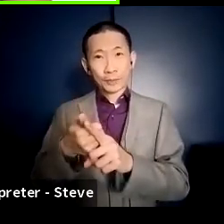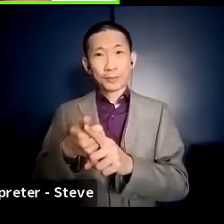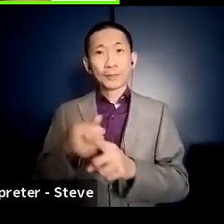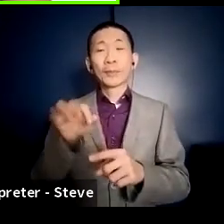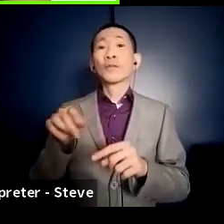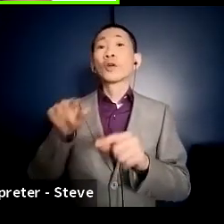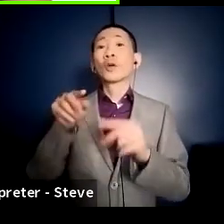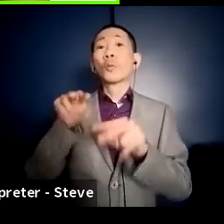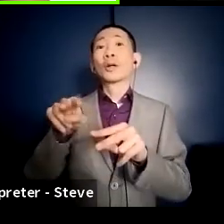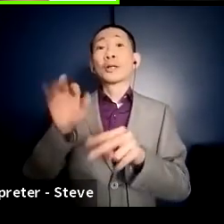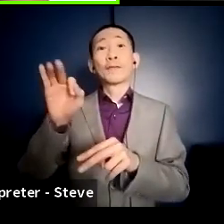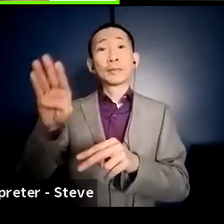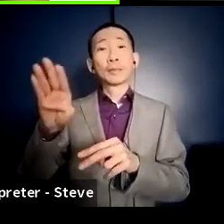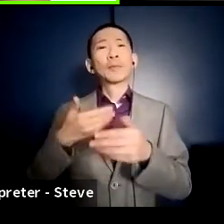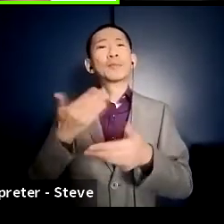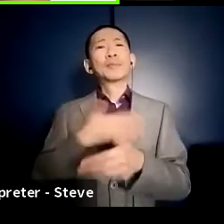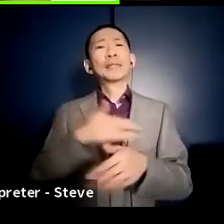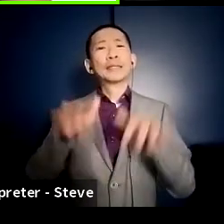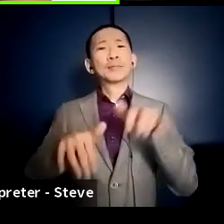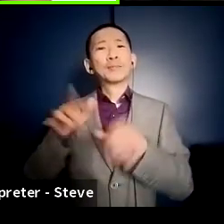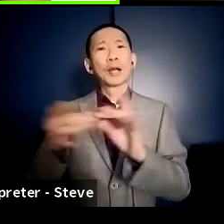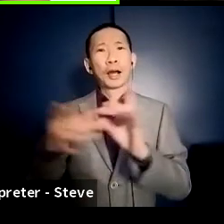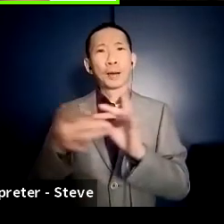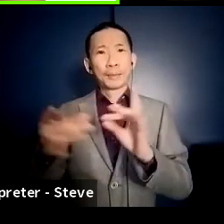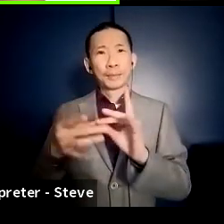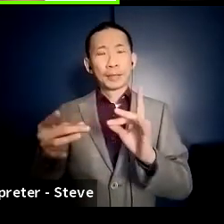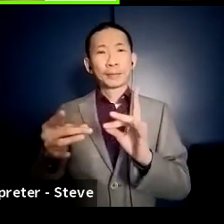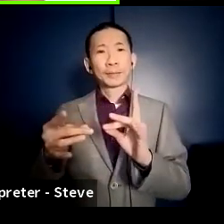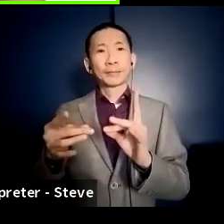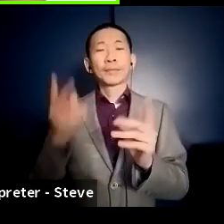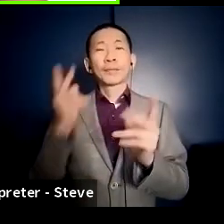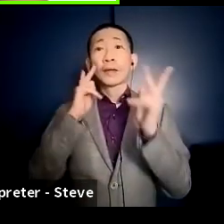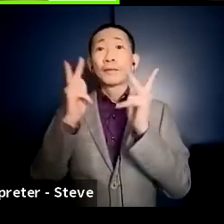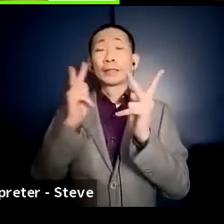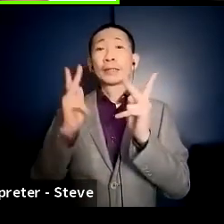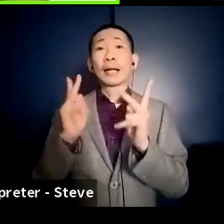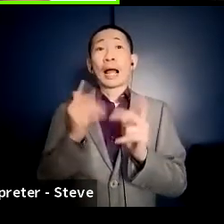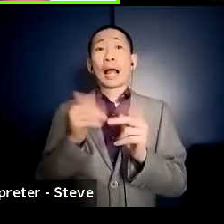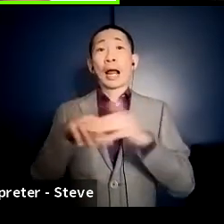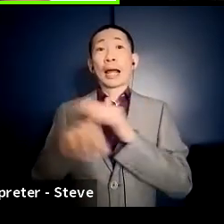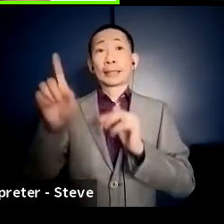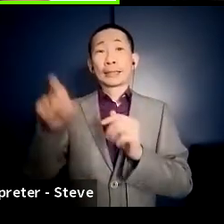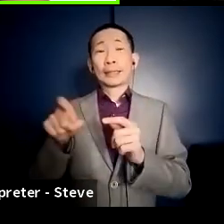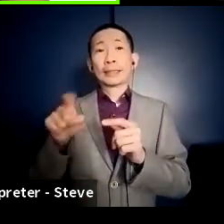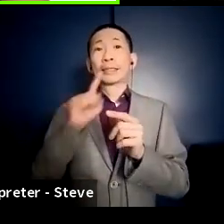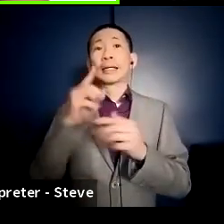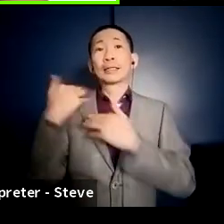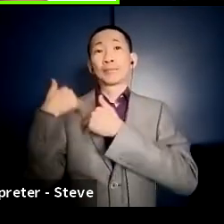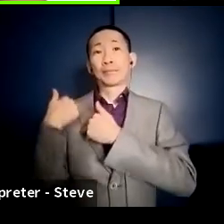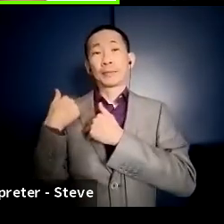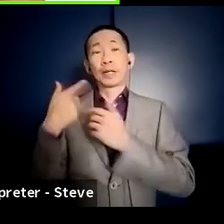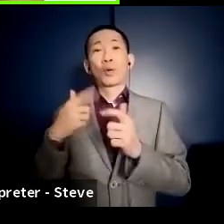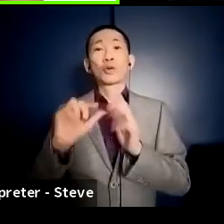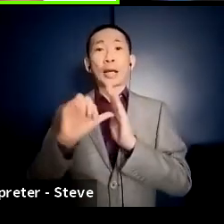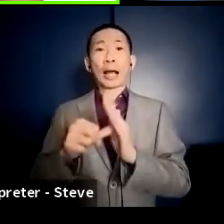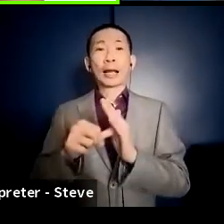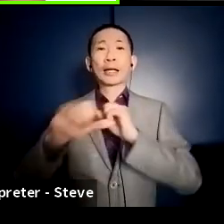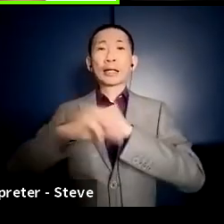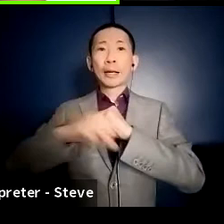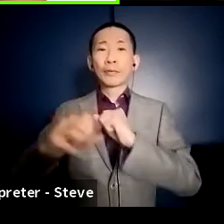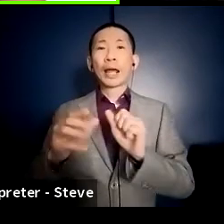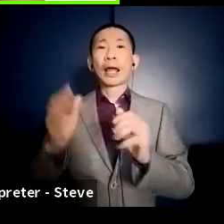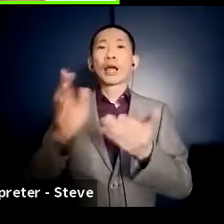on Facebook, please comment. Visibilizing our access needs is a method of accountability, and I want to take a moment to highlight, amplify, and